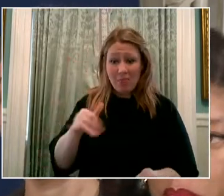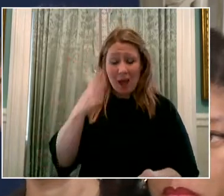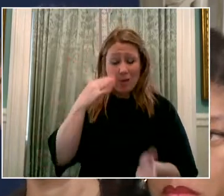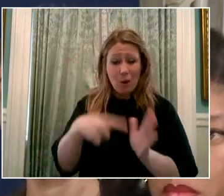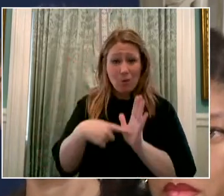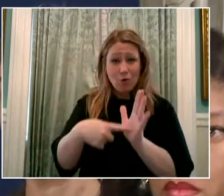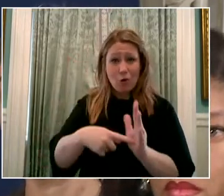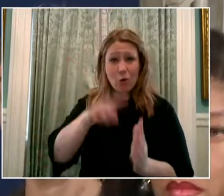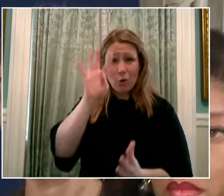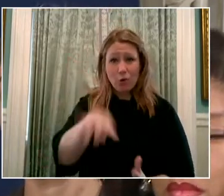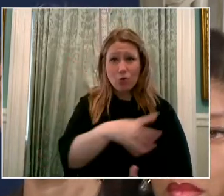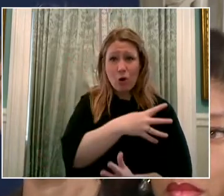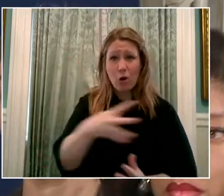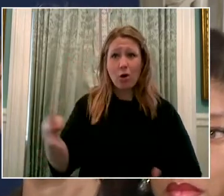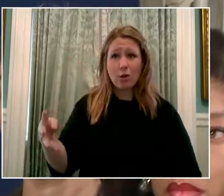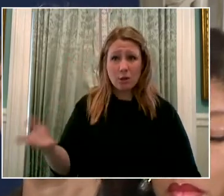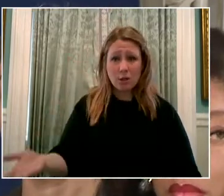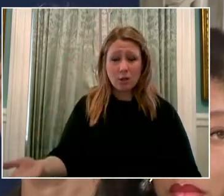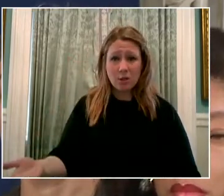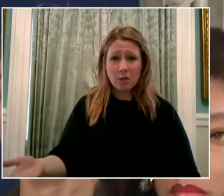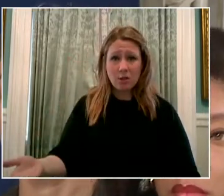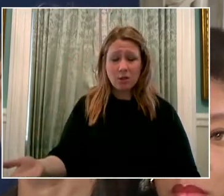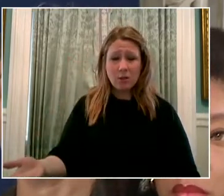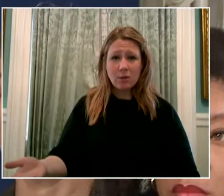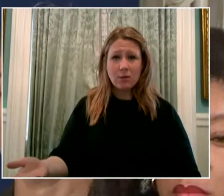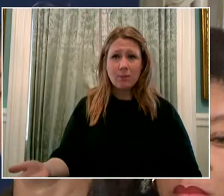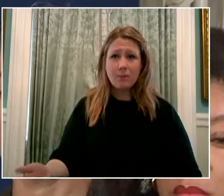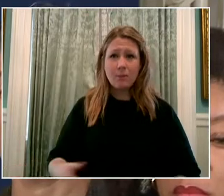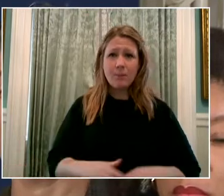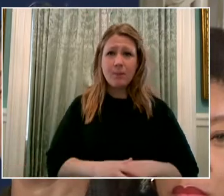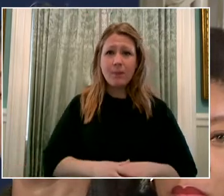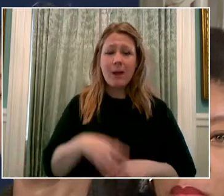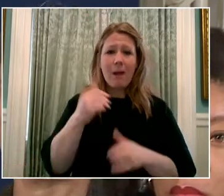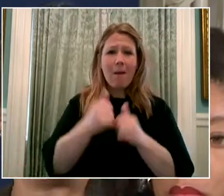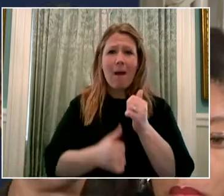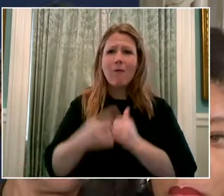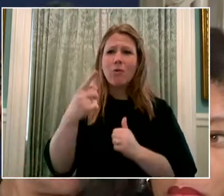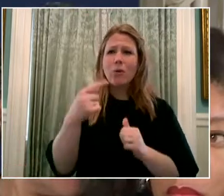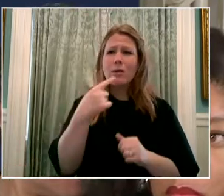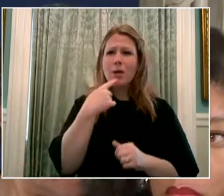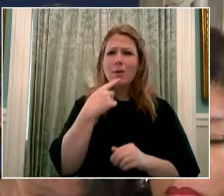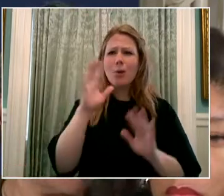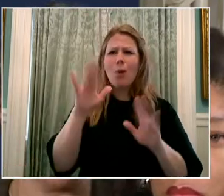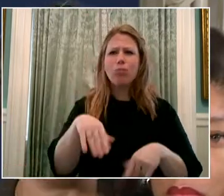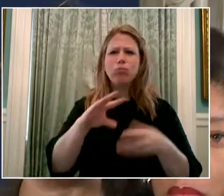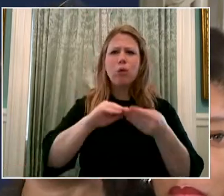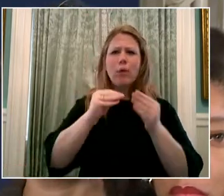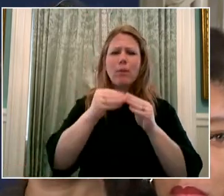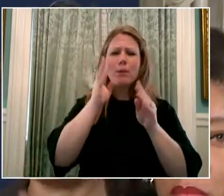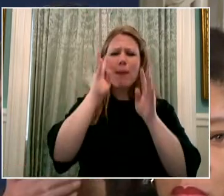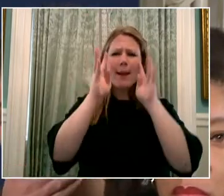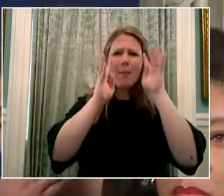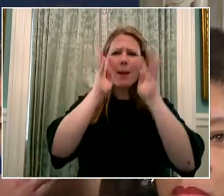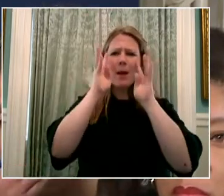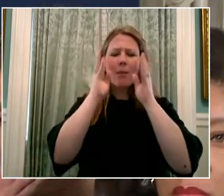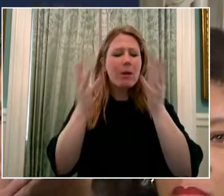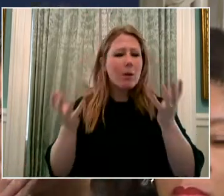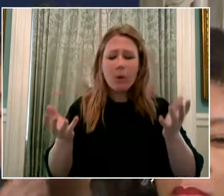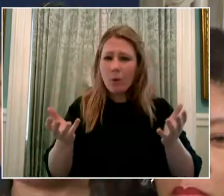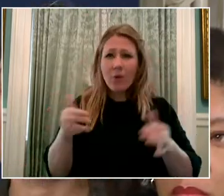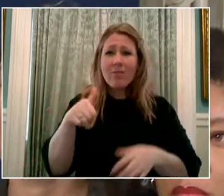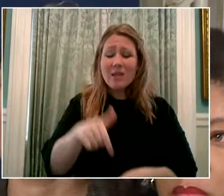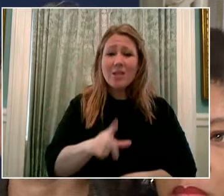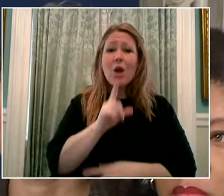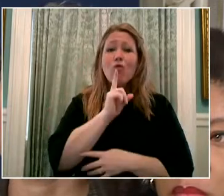we have constantly heard everyone state that these make-believe numbers, these are real numbers. This is what it costs to do